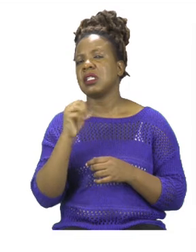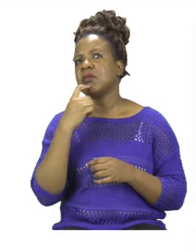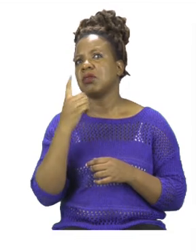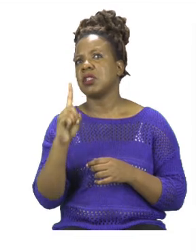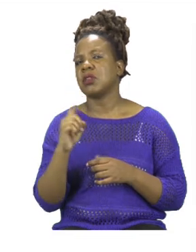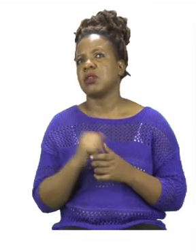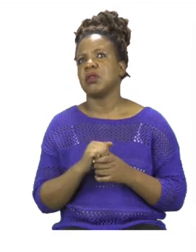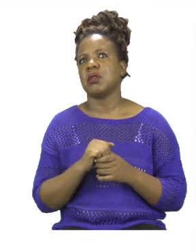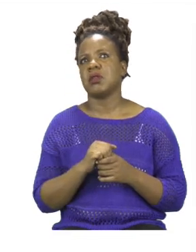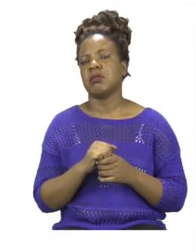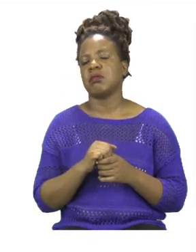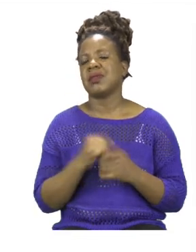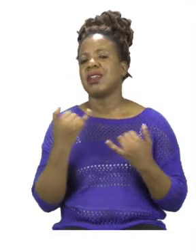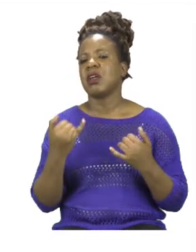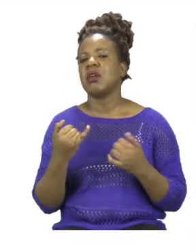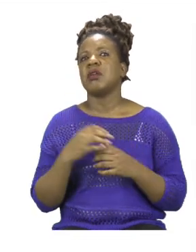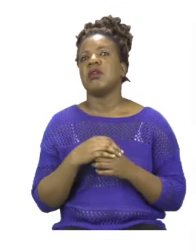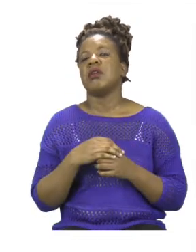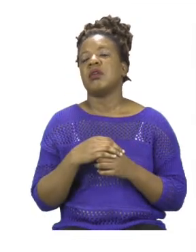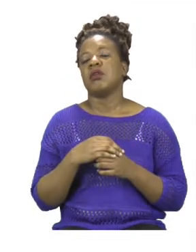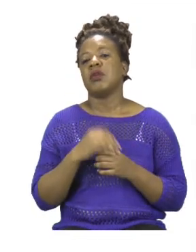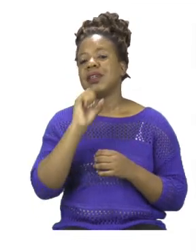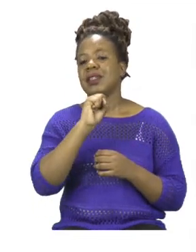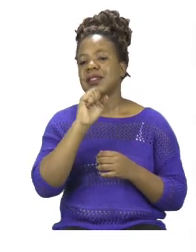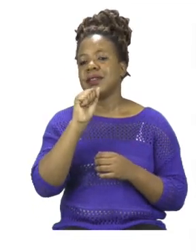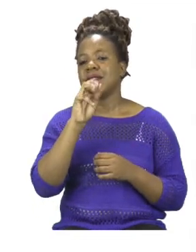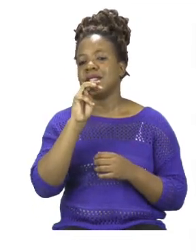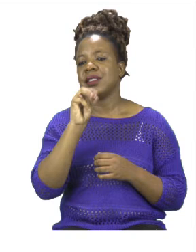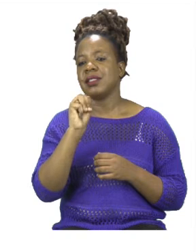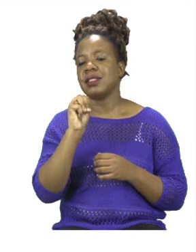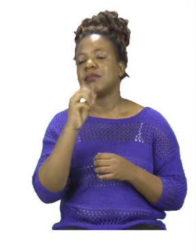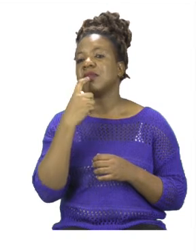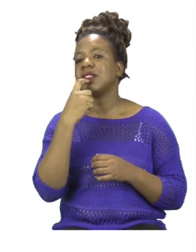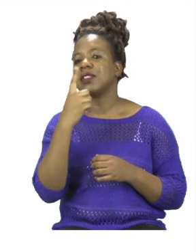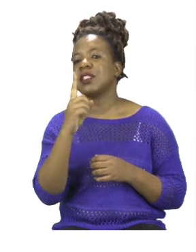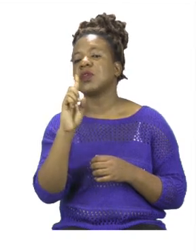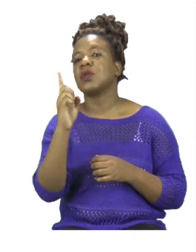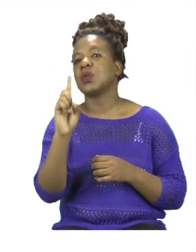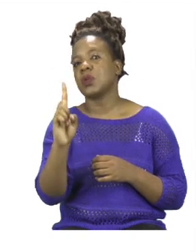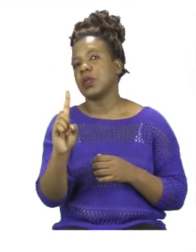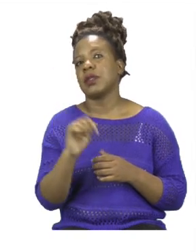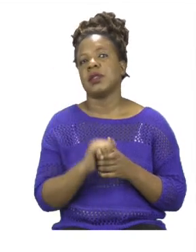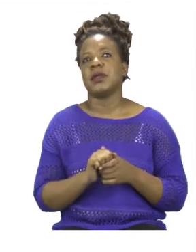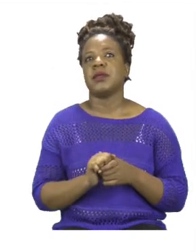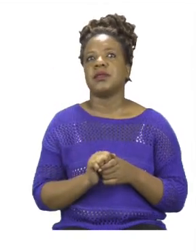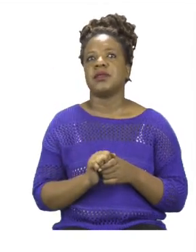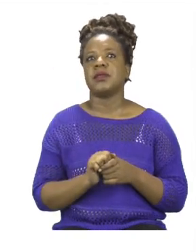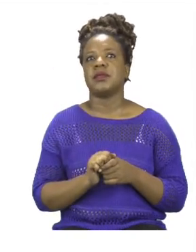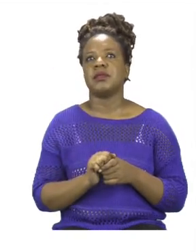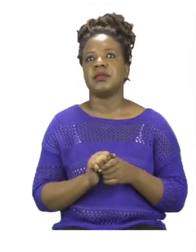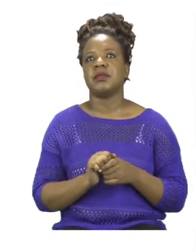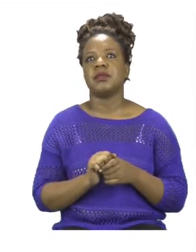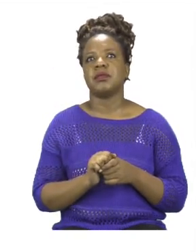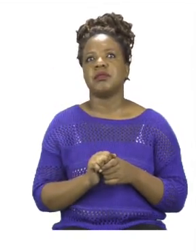what Sam actually said to his mother. So that is your job. The rest of them as well are